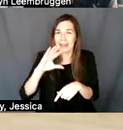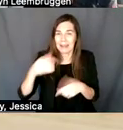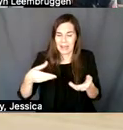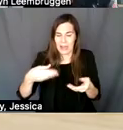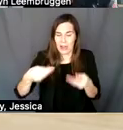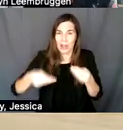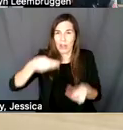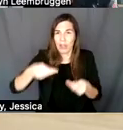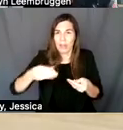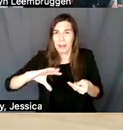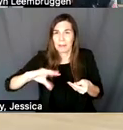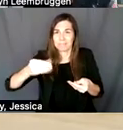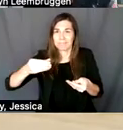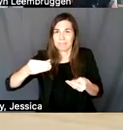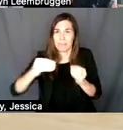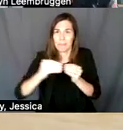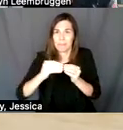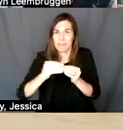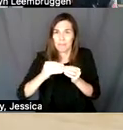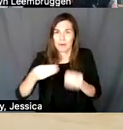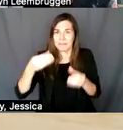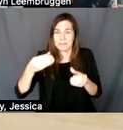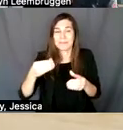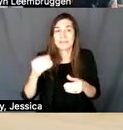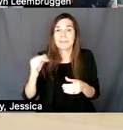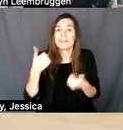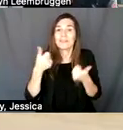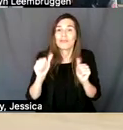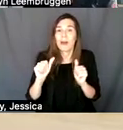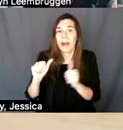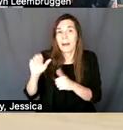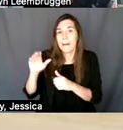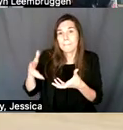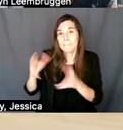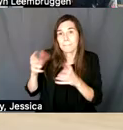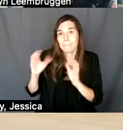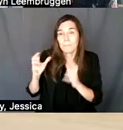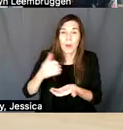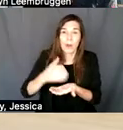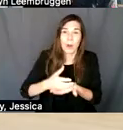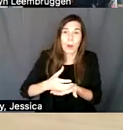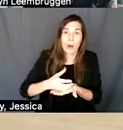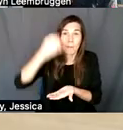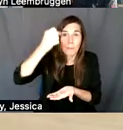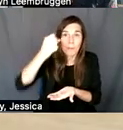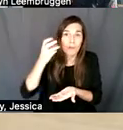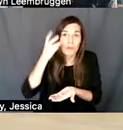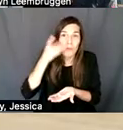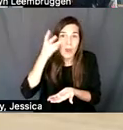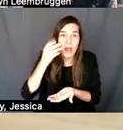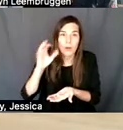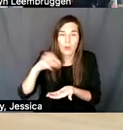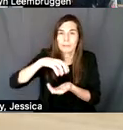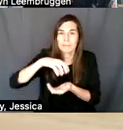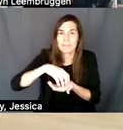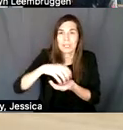buckle in the center of the crust. And if you try to gift wrap a basketball or a bottle of wine, or in this case, a disc of chocolate,